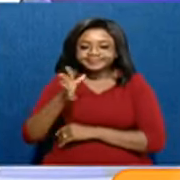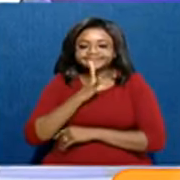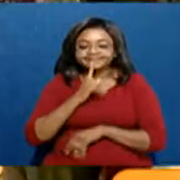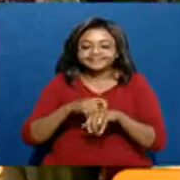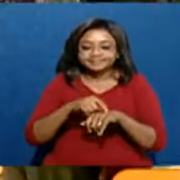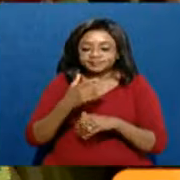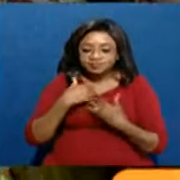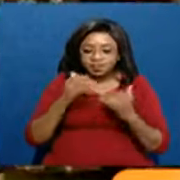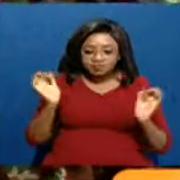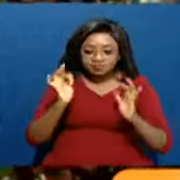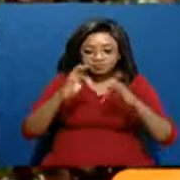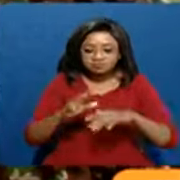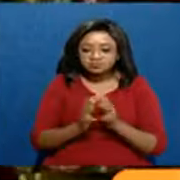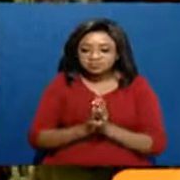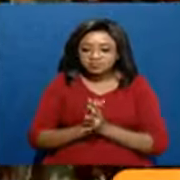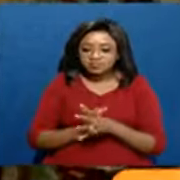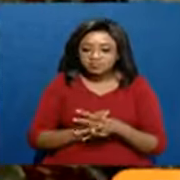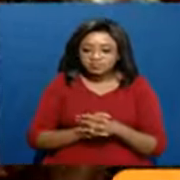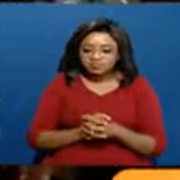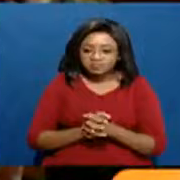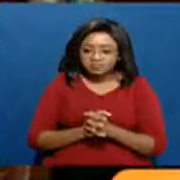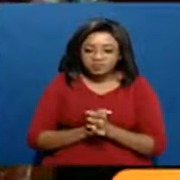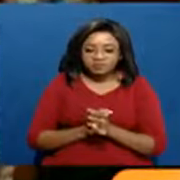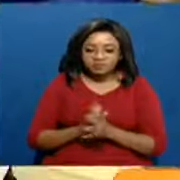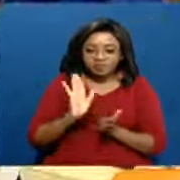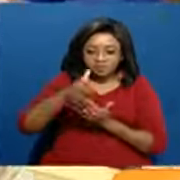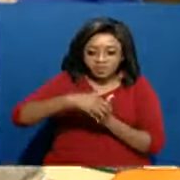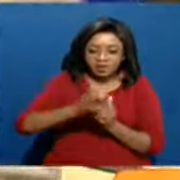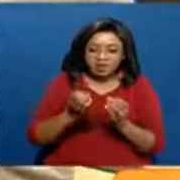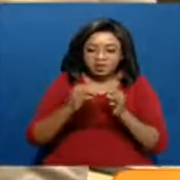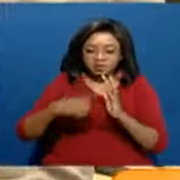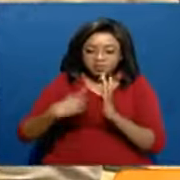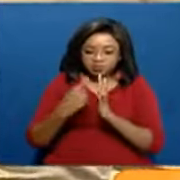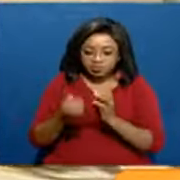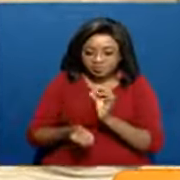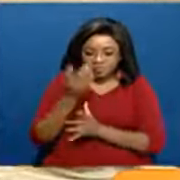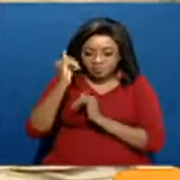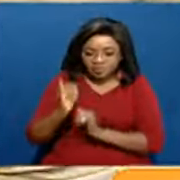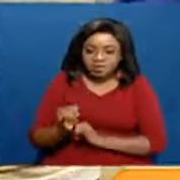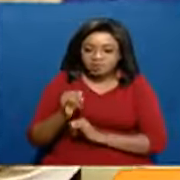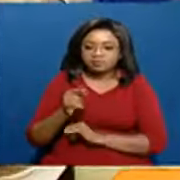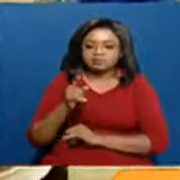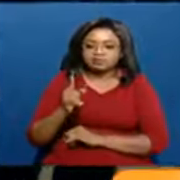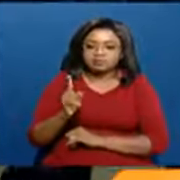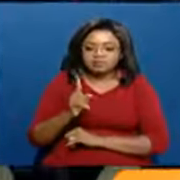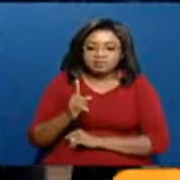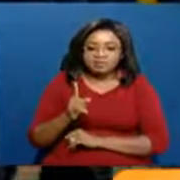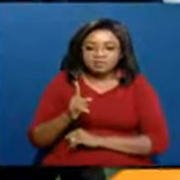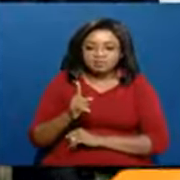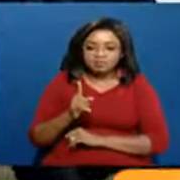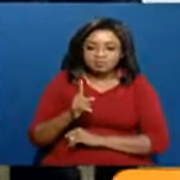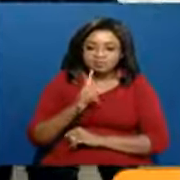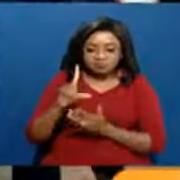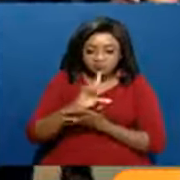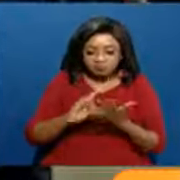the groundbreaking ceremony of Softcare pads and diaper factory in Athi River, the First Lady said local manufacturing is